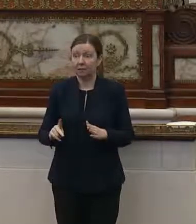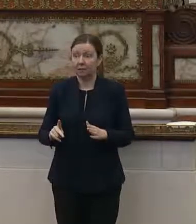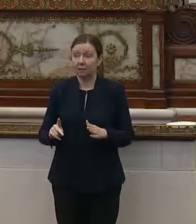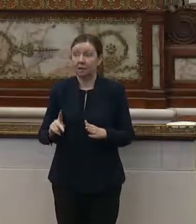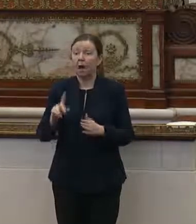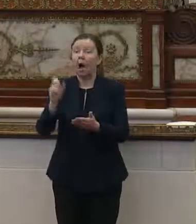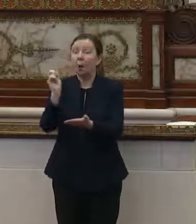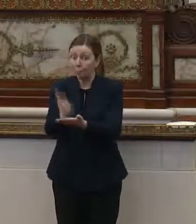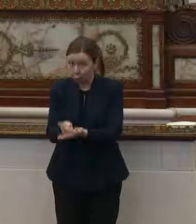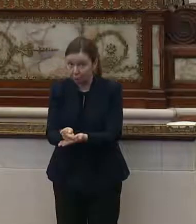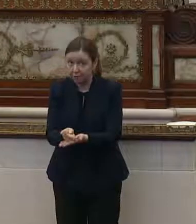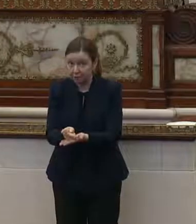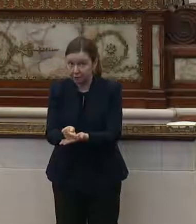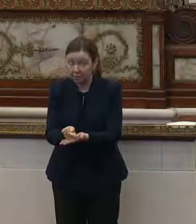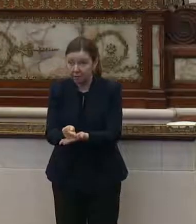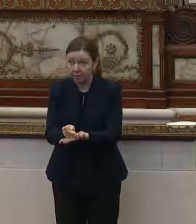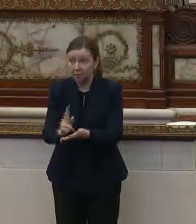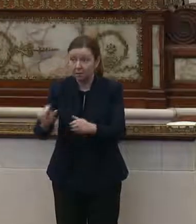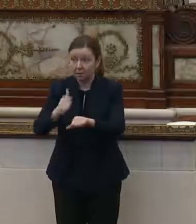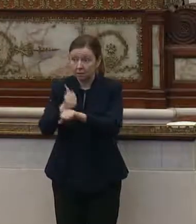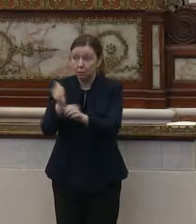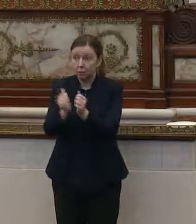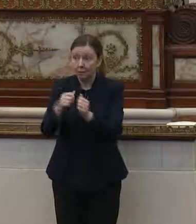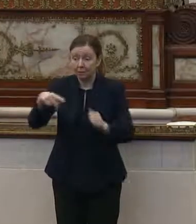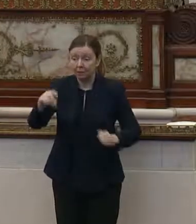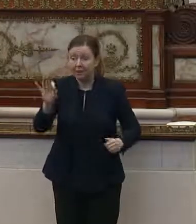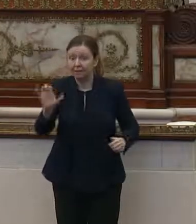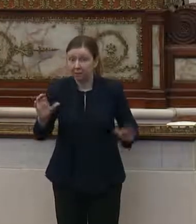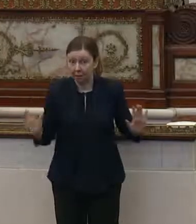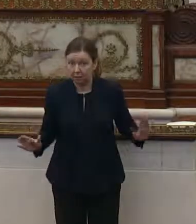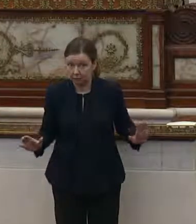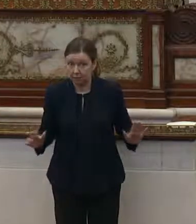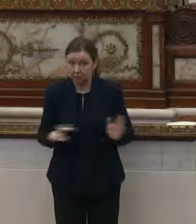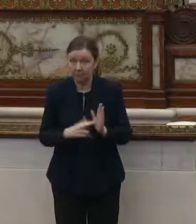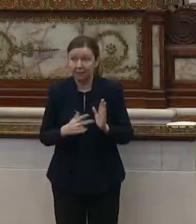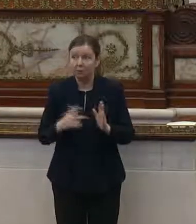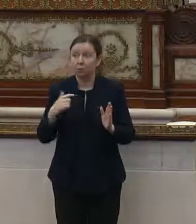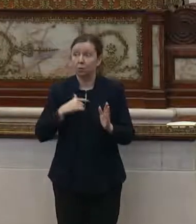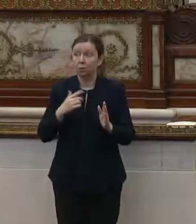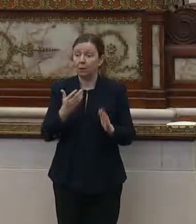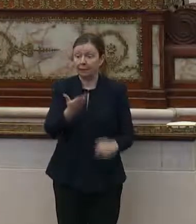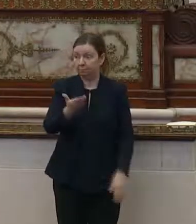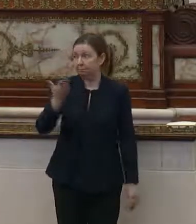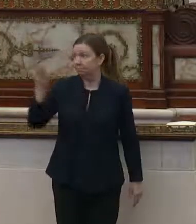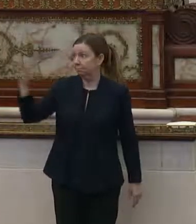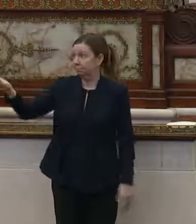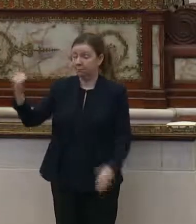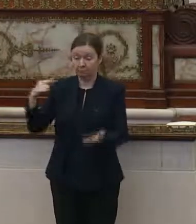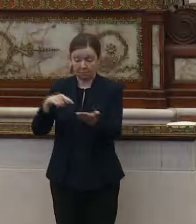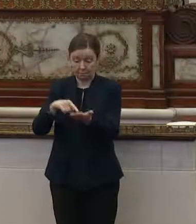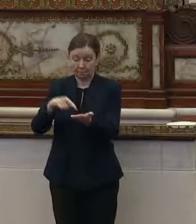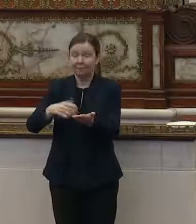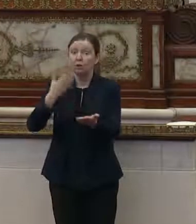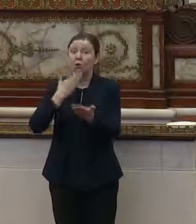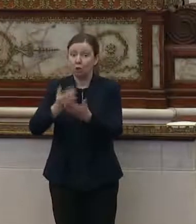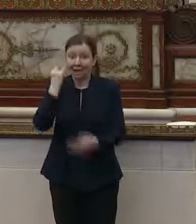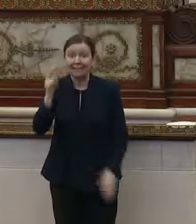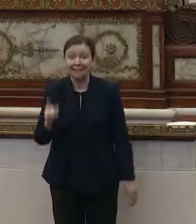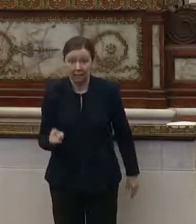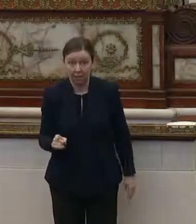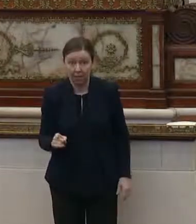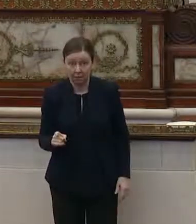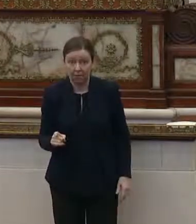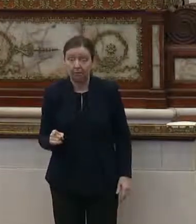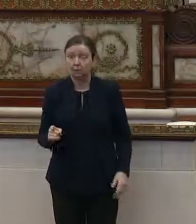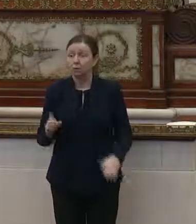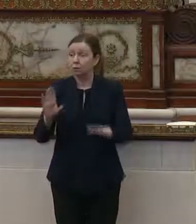essentially approved this arrangement. We basically approved, we passed it along. We thought it was a good idea. So